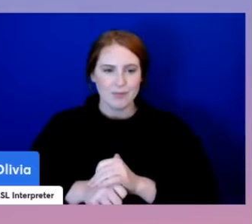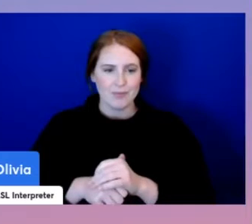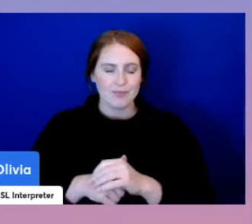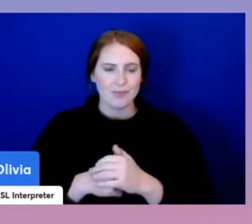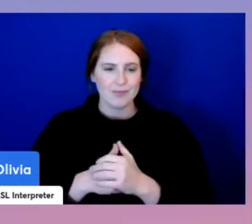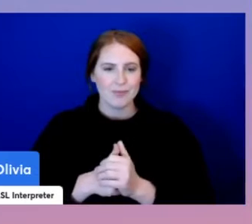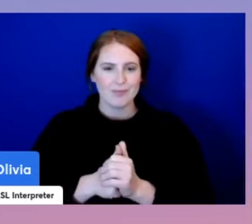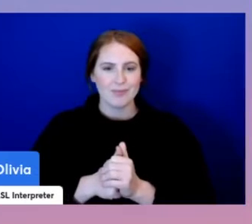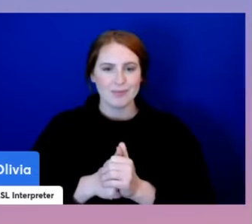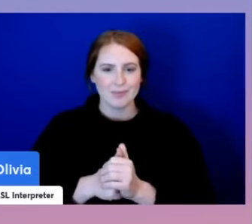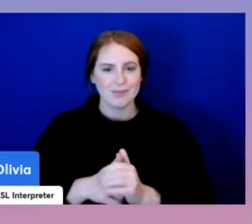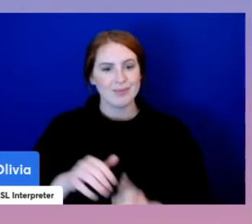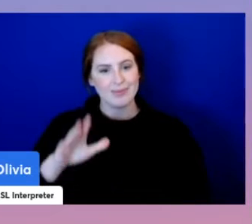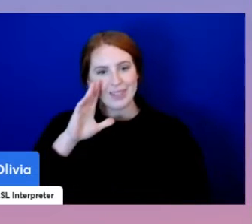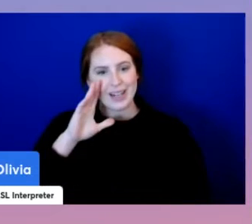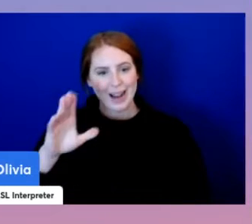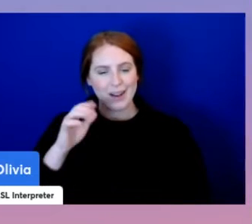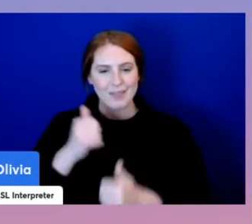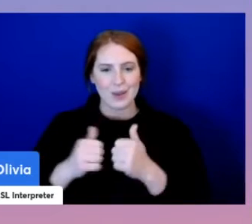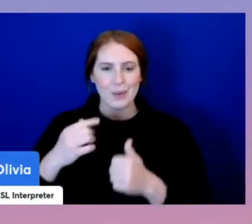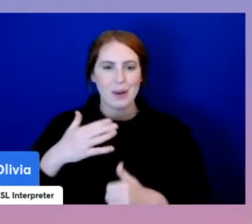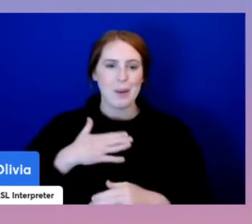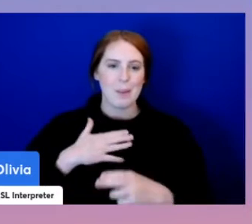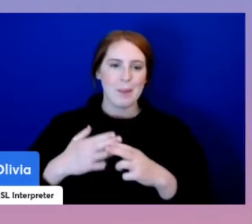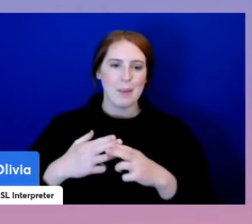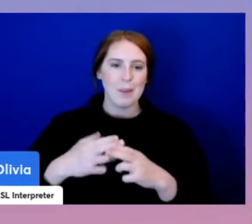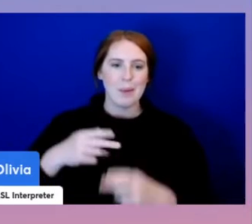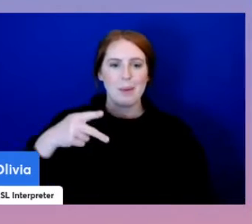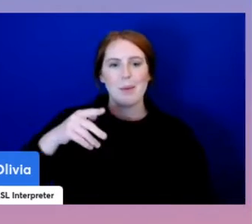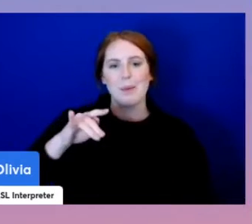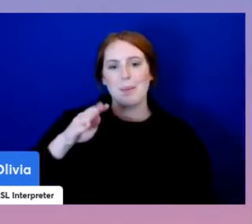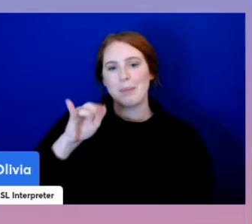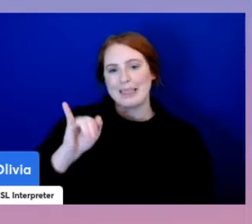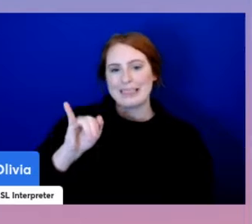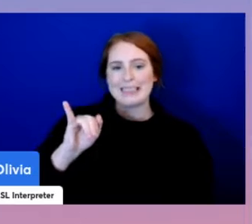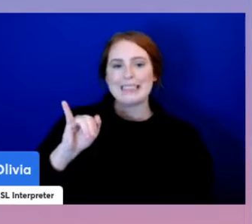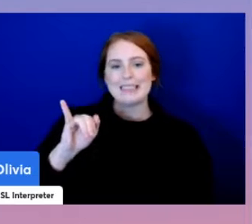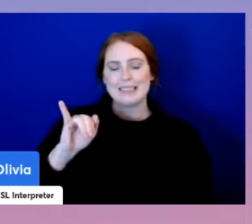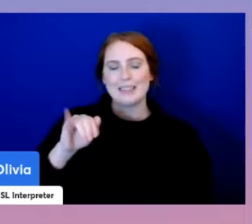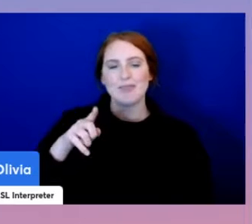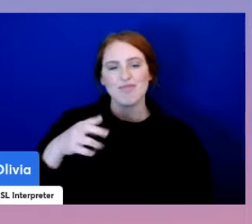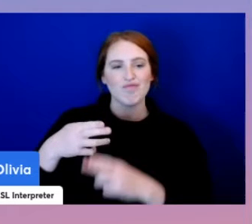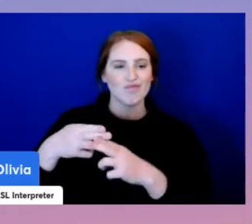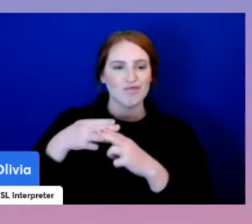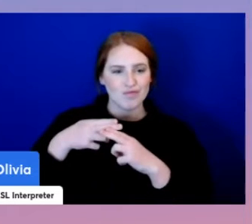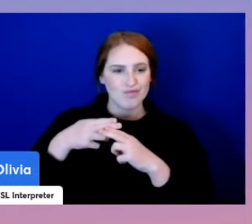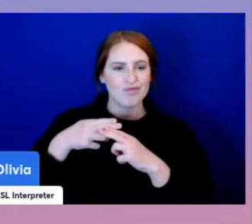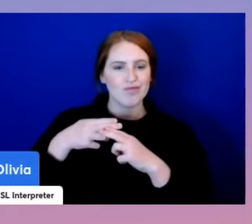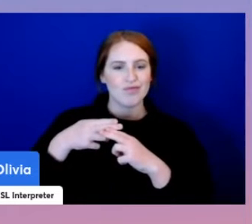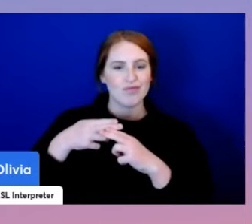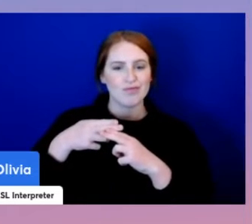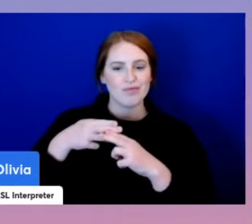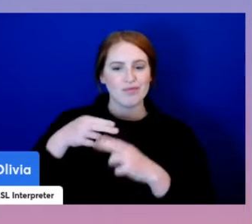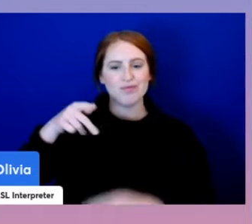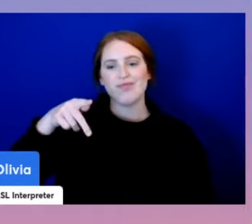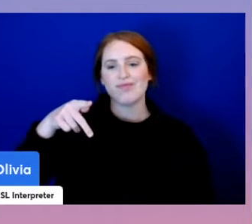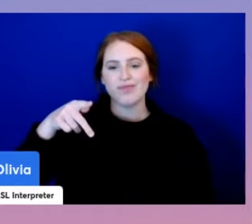Hi everyone, my name is Piti Champeethong. You can call me Phi,